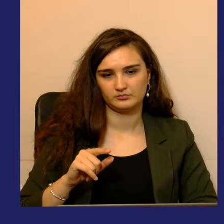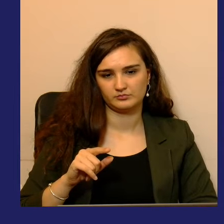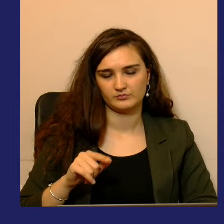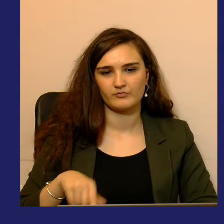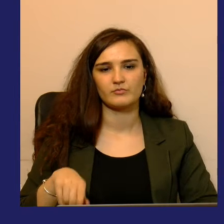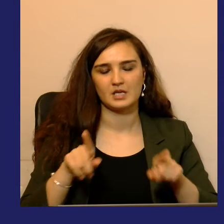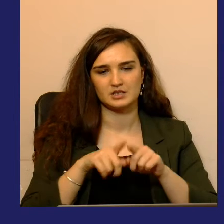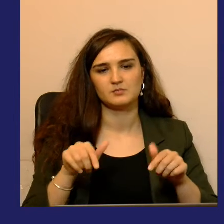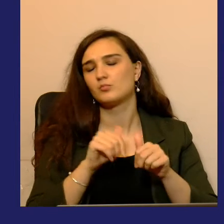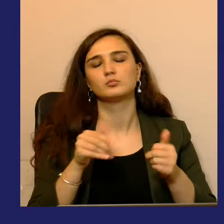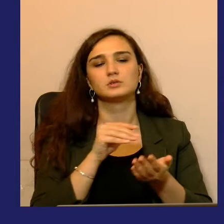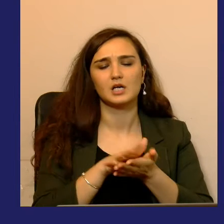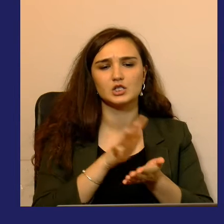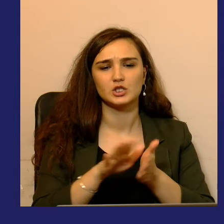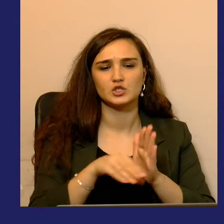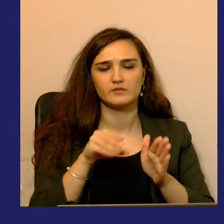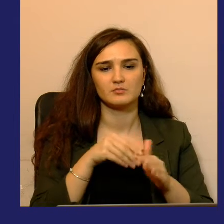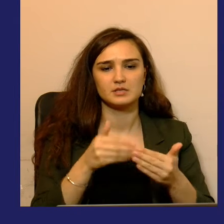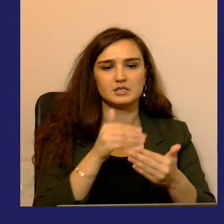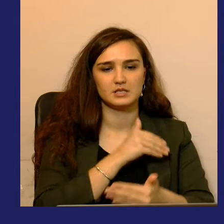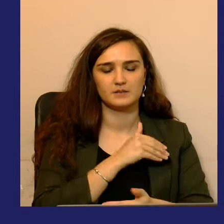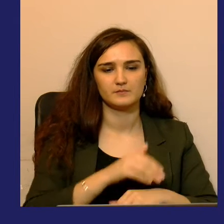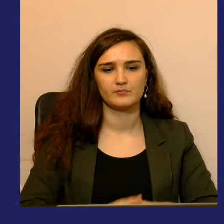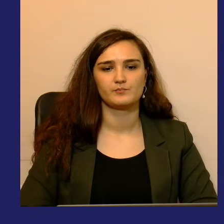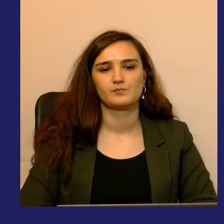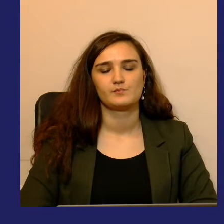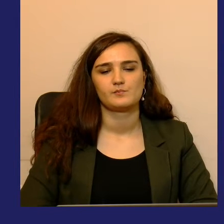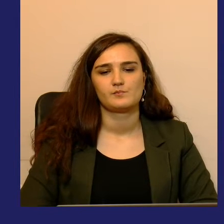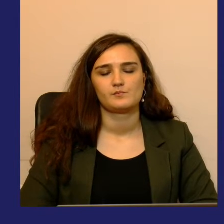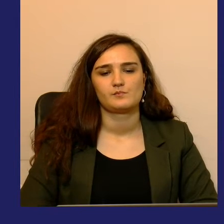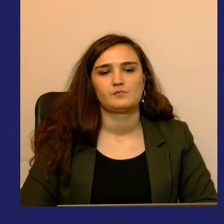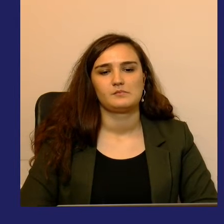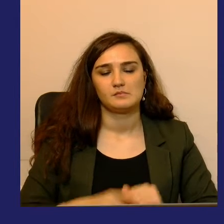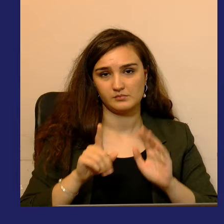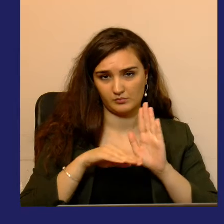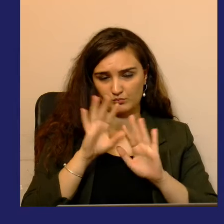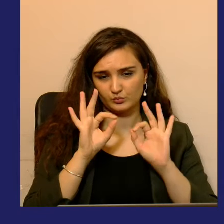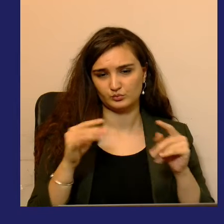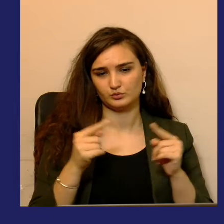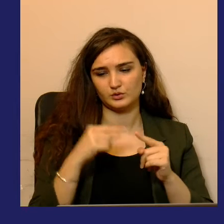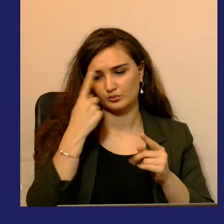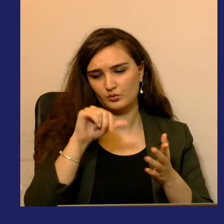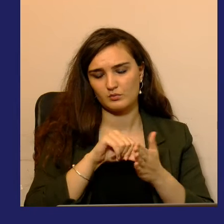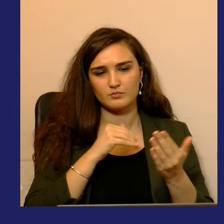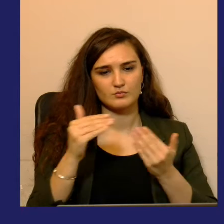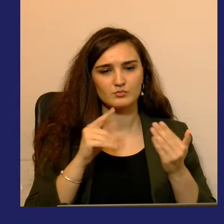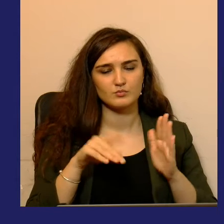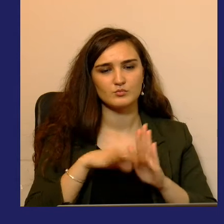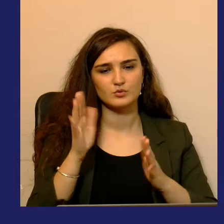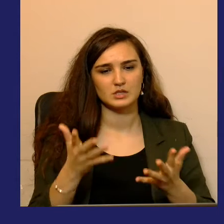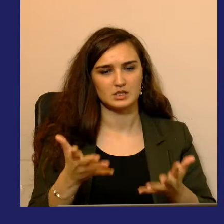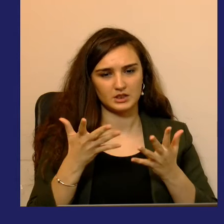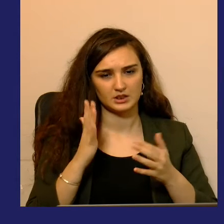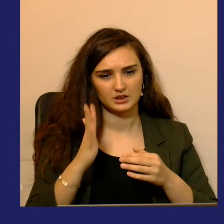spending. But the more we can define those clear rules, I think the better. Philippines is one